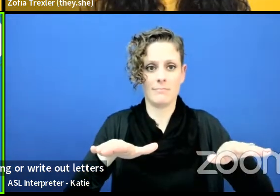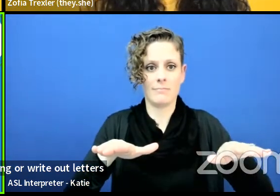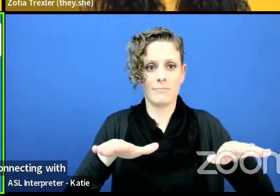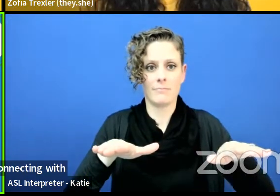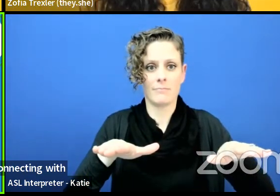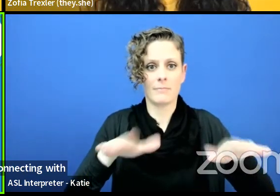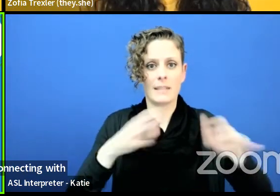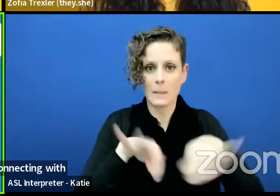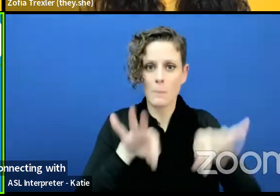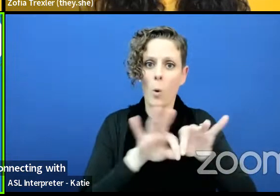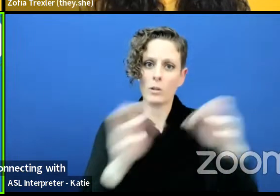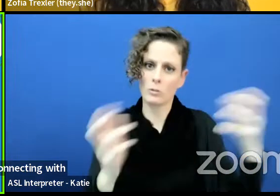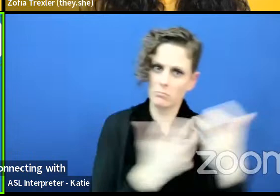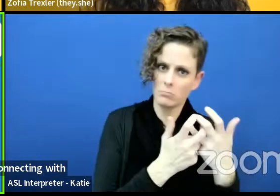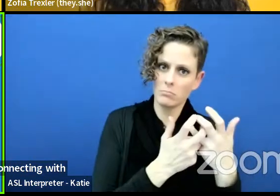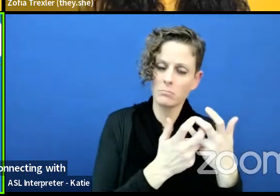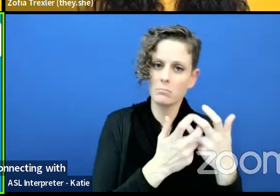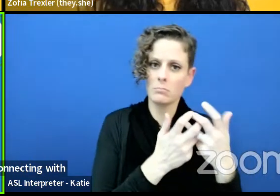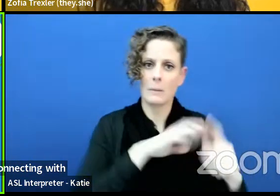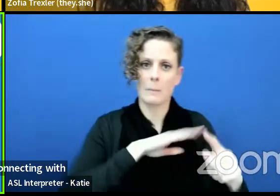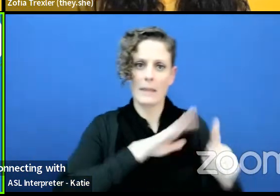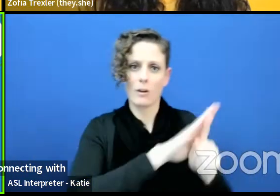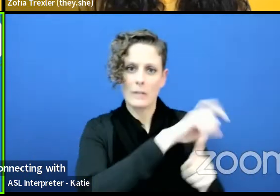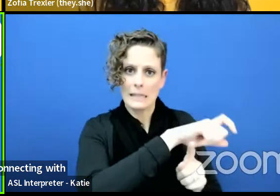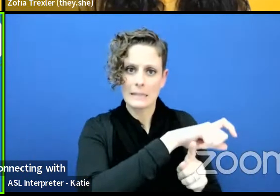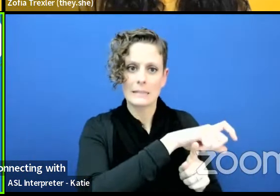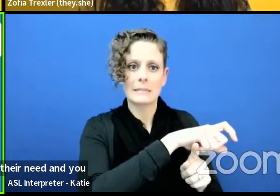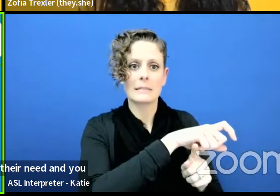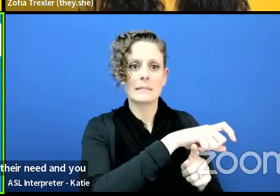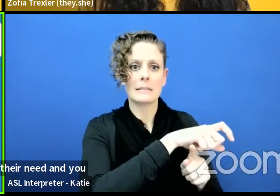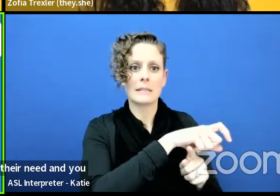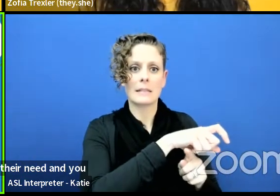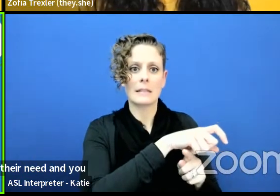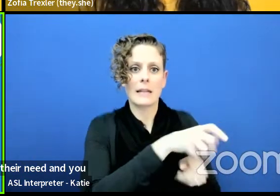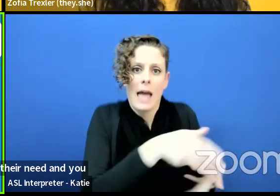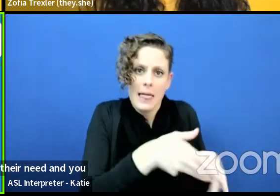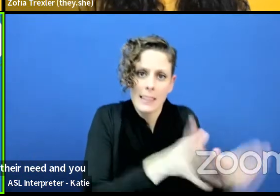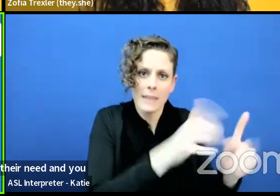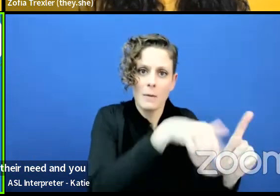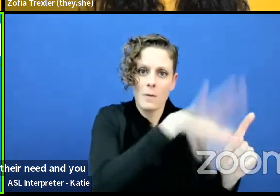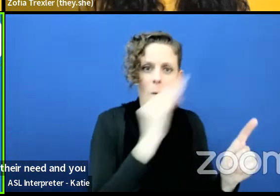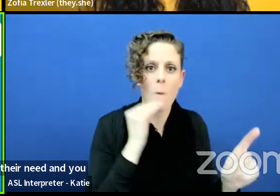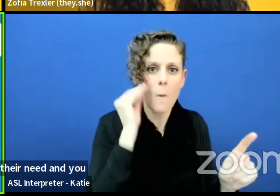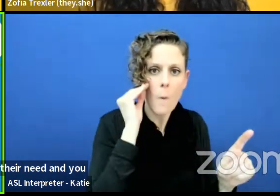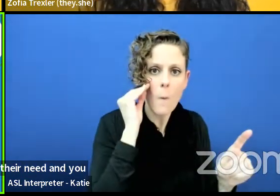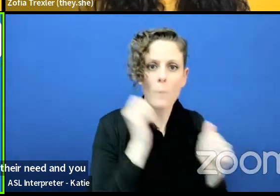that happy medium to let them go home with a peace of mind in that next few hours.